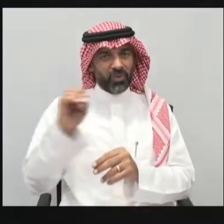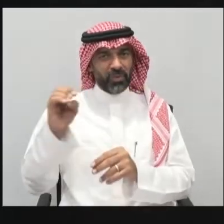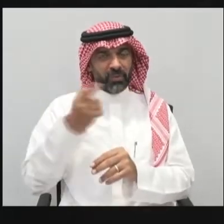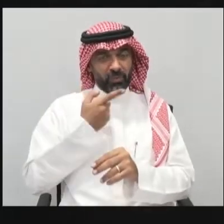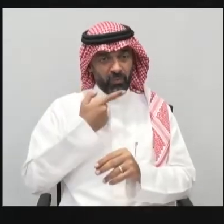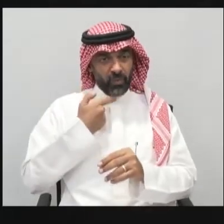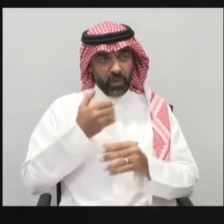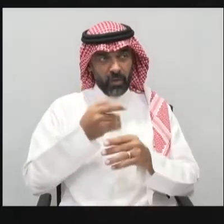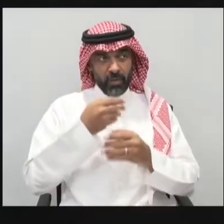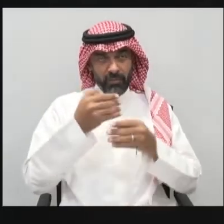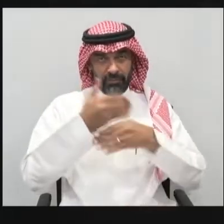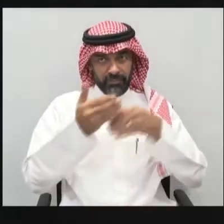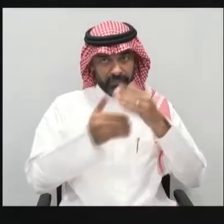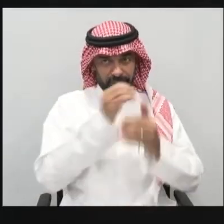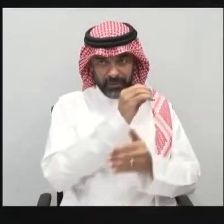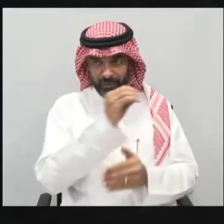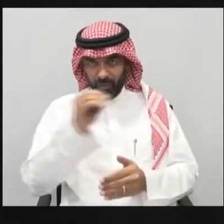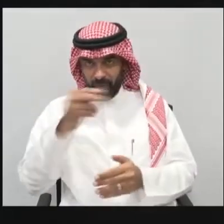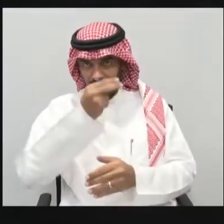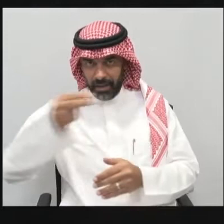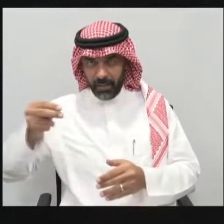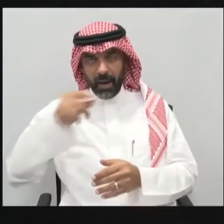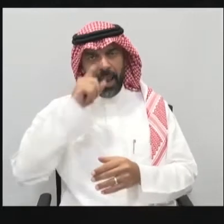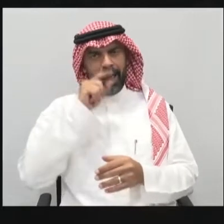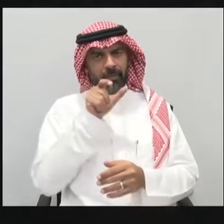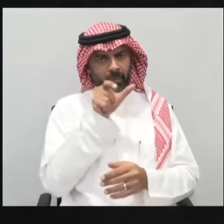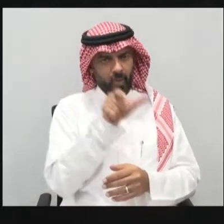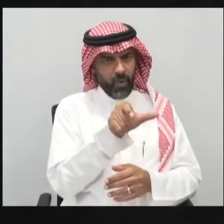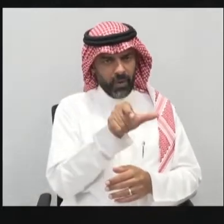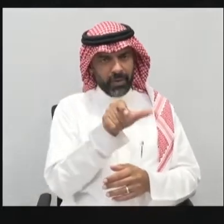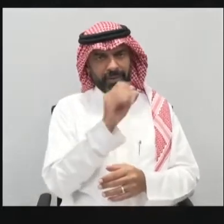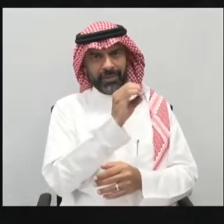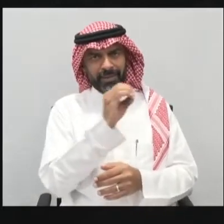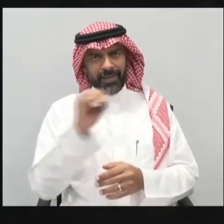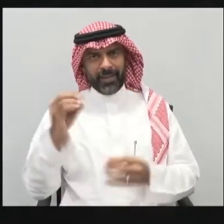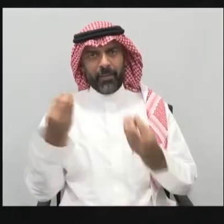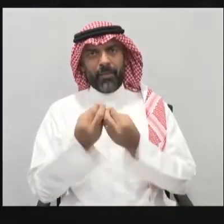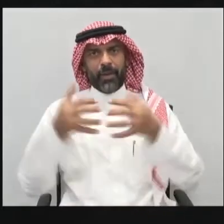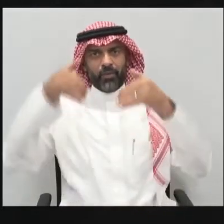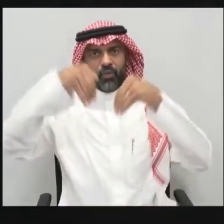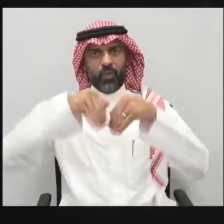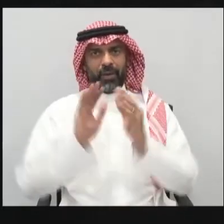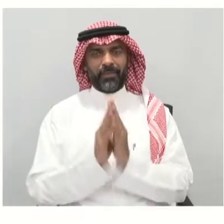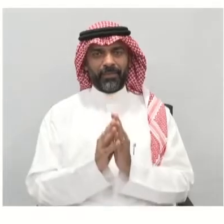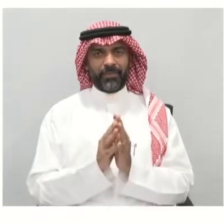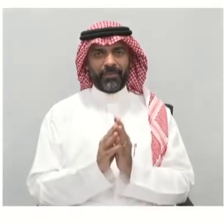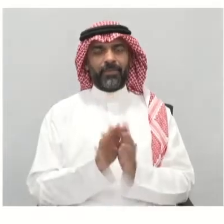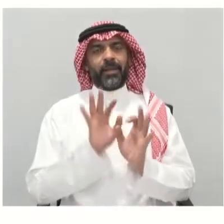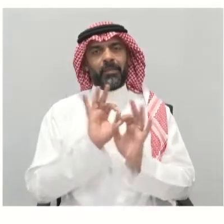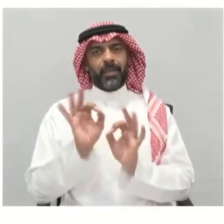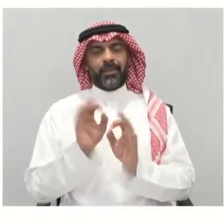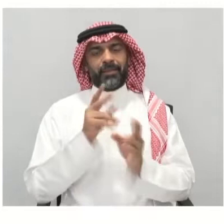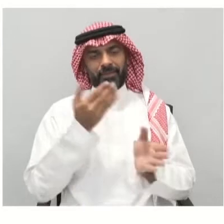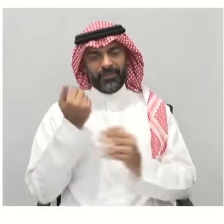can use those words and sounds to put words and sentences together, right? Let's read this together.